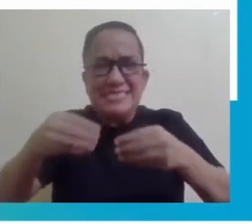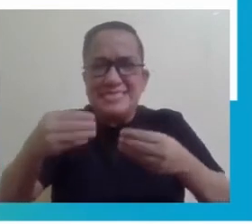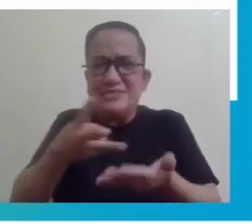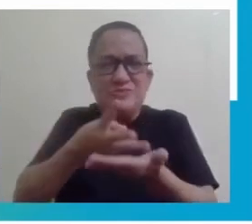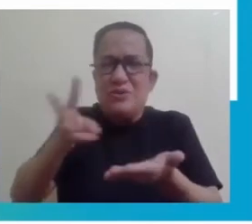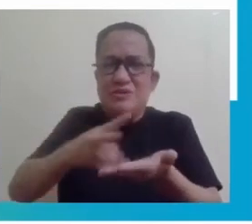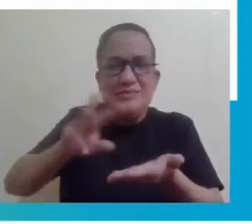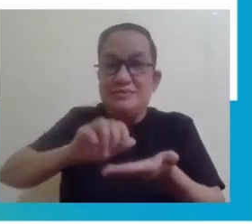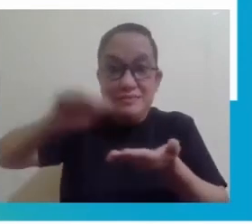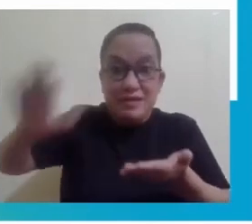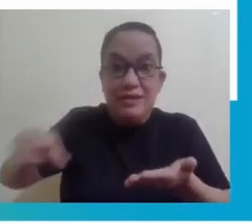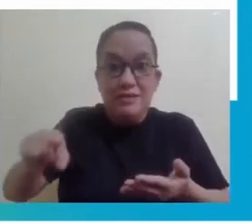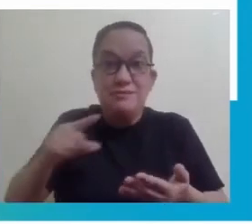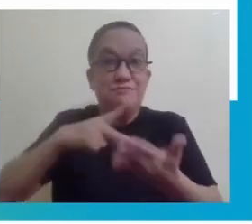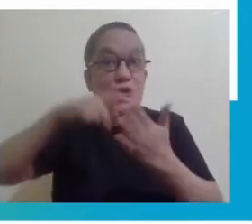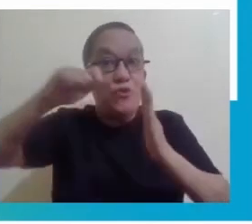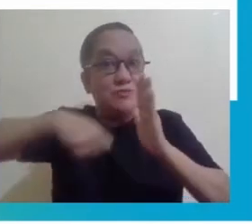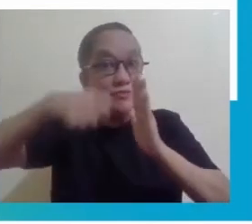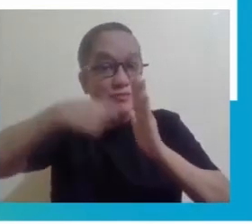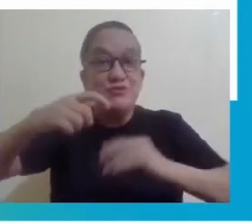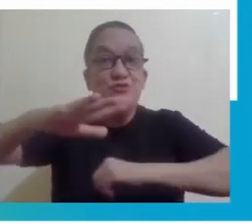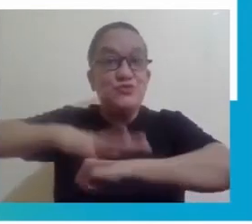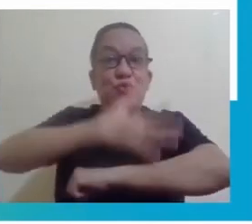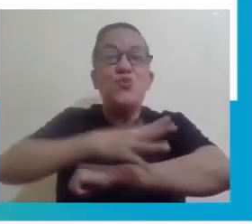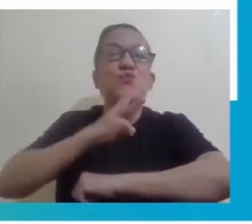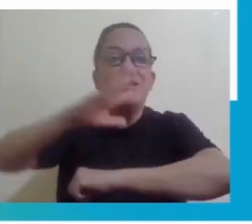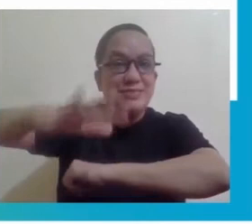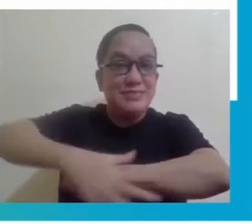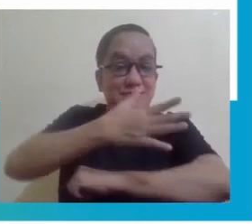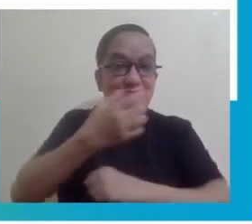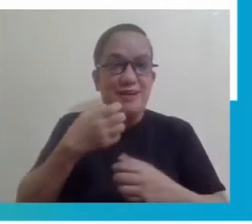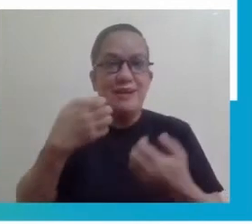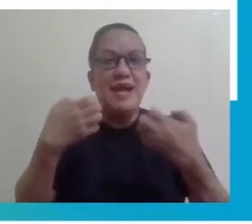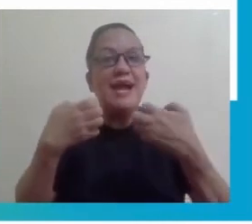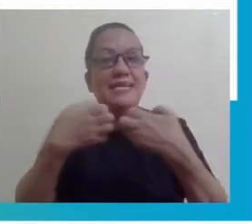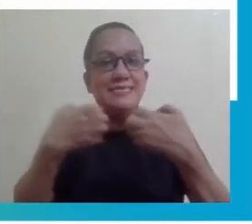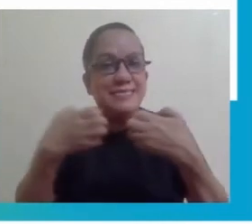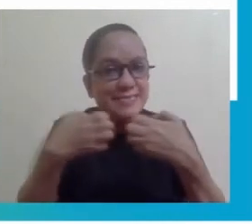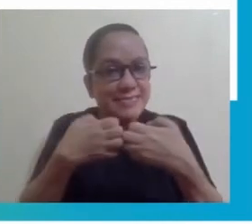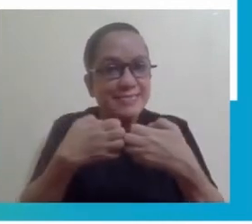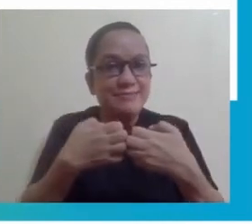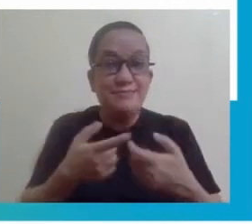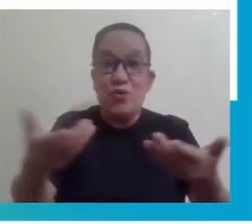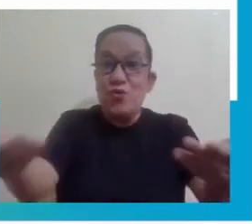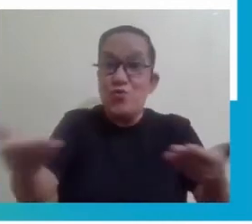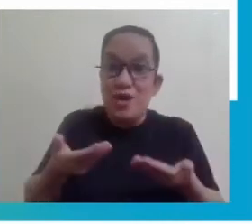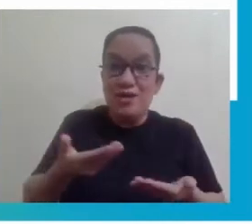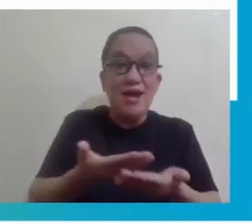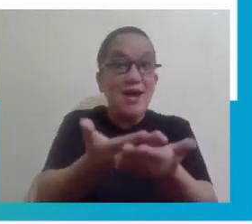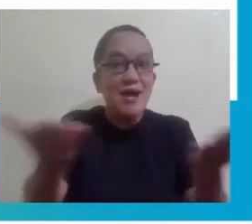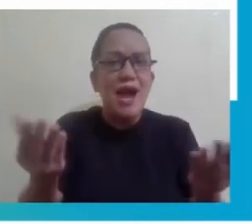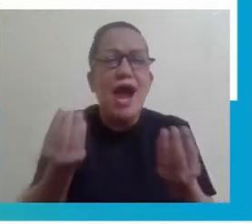all participants to join the event immediately after this one on how improved coastal and marine resource management